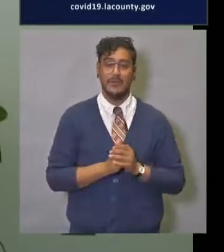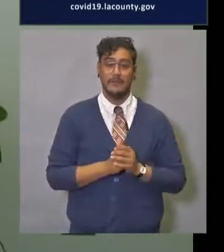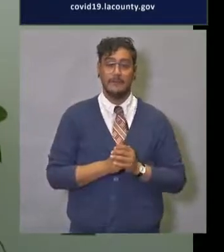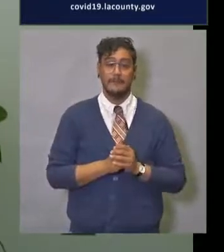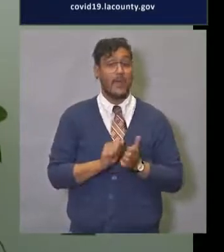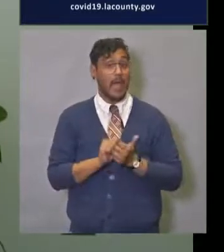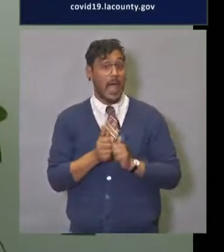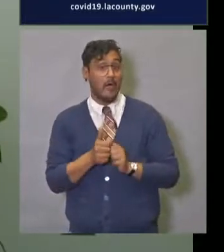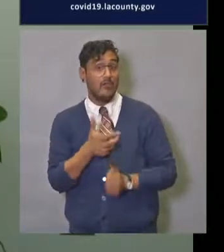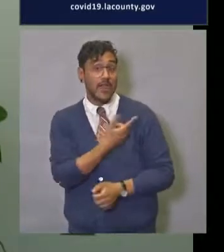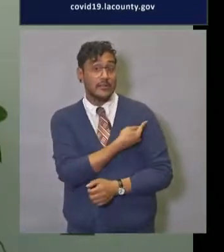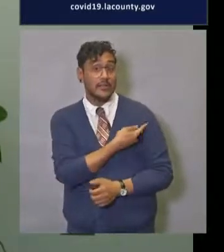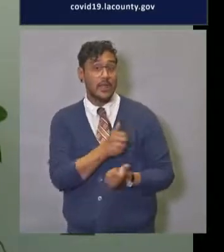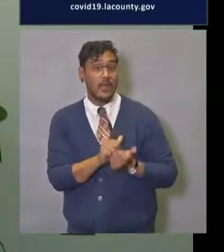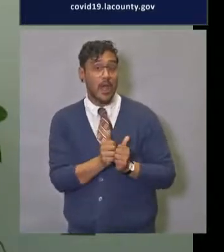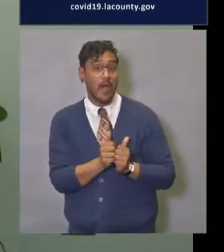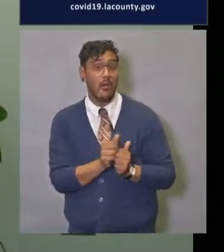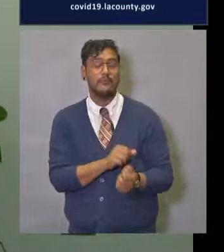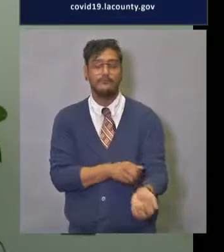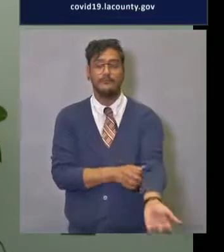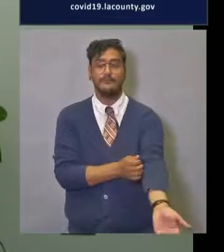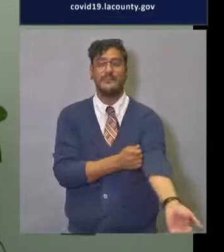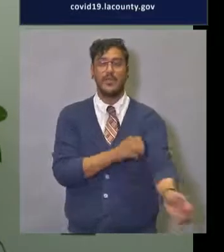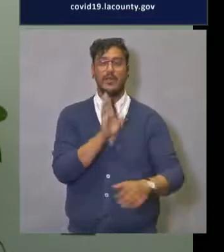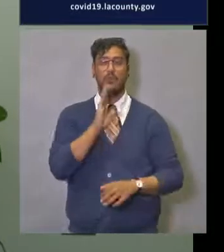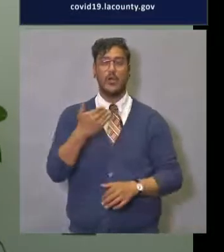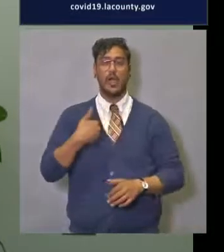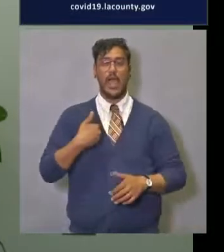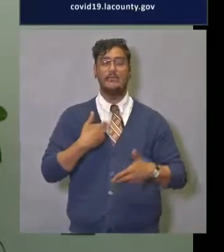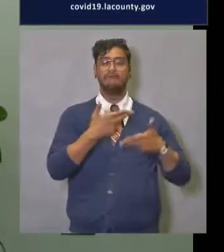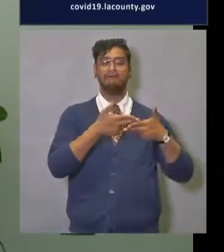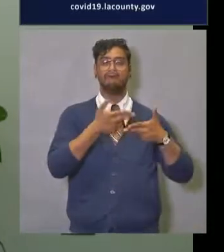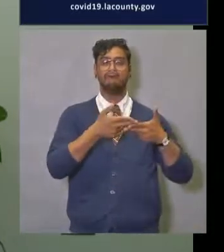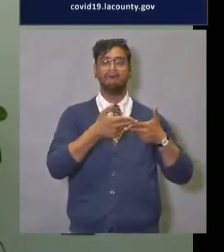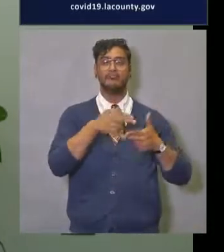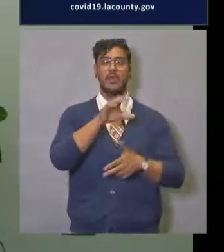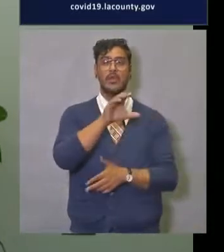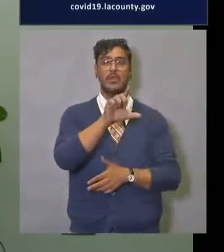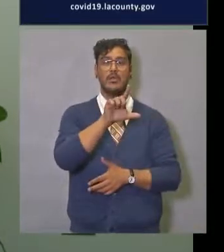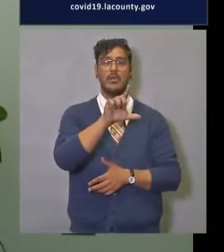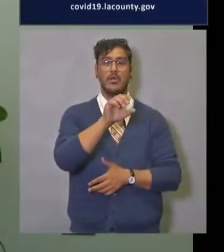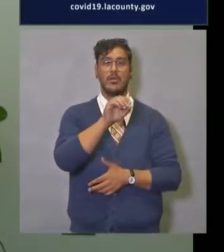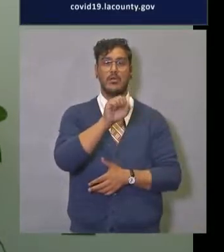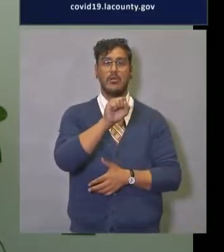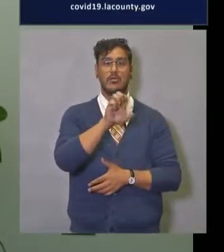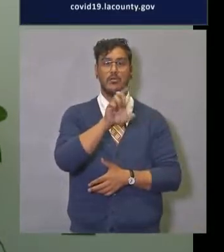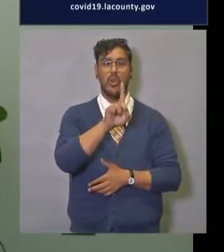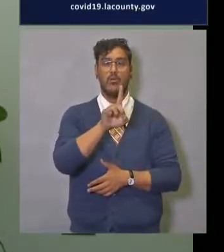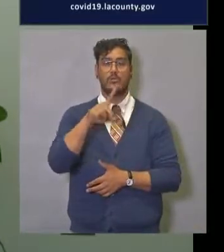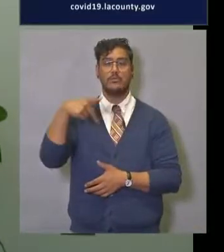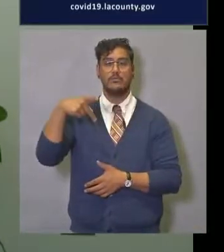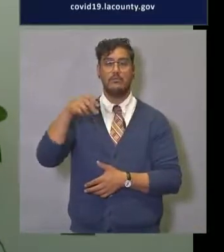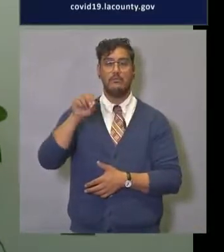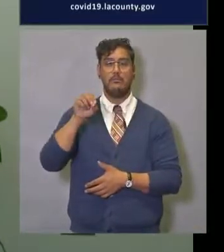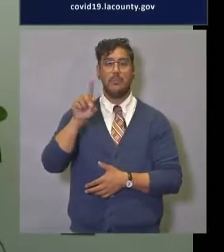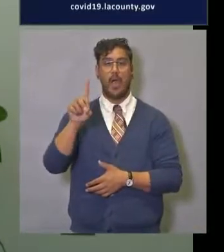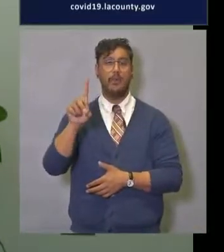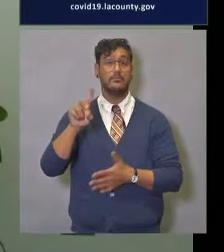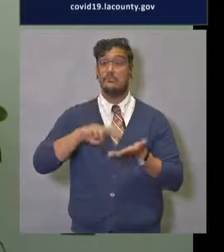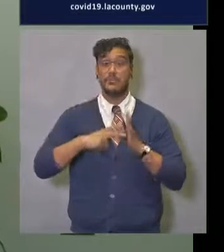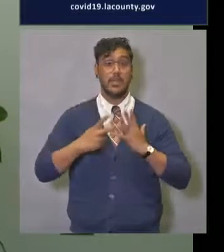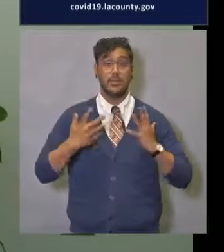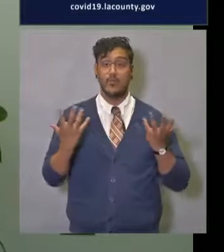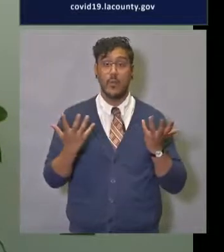workers is that they'll be in what we call a closed pod, which really means you come to a vaccination site by